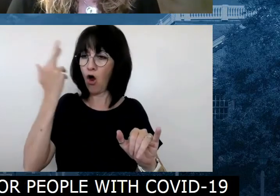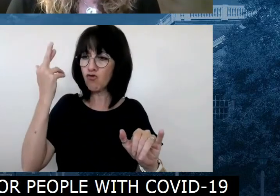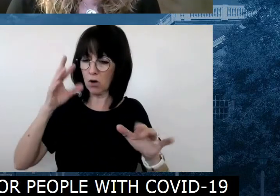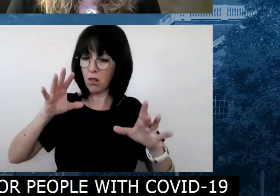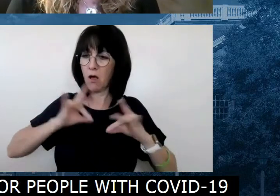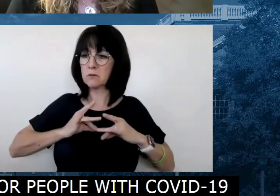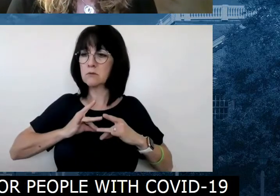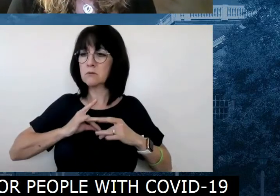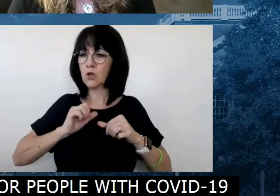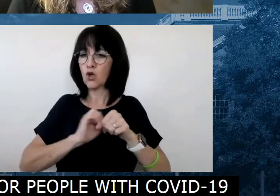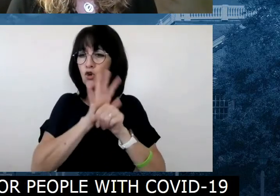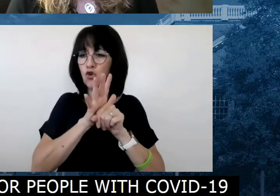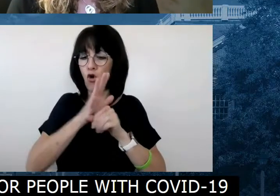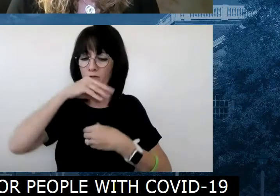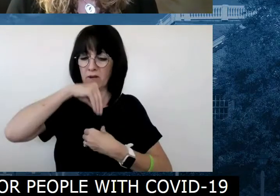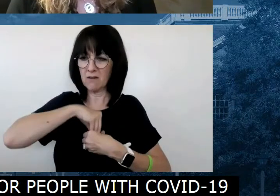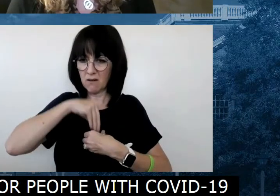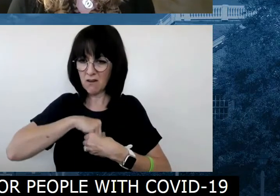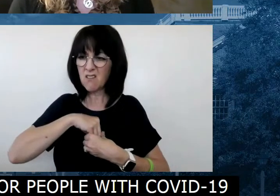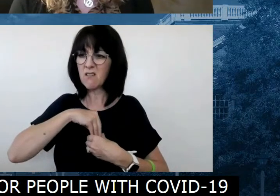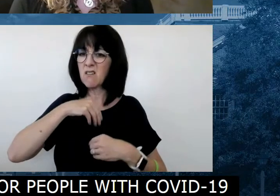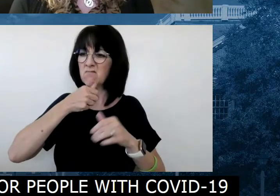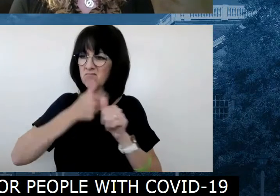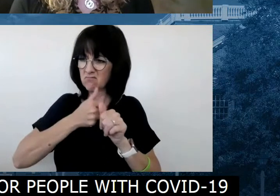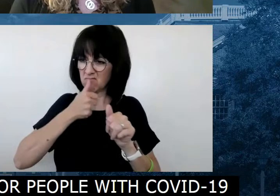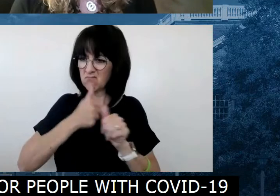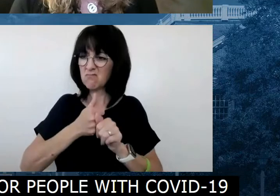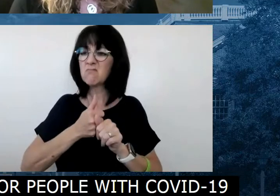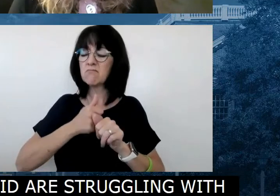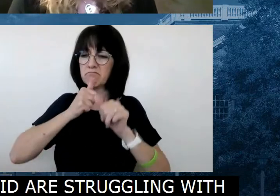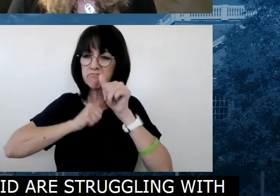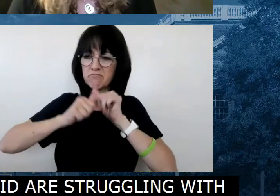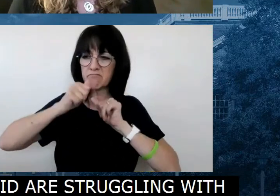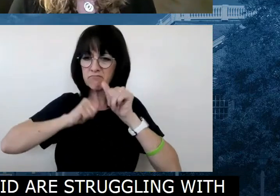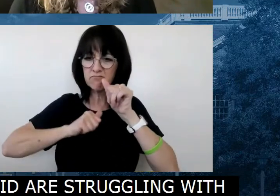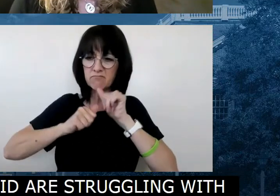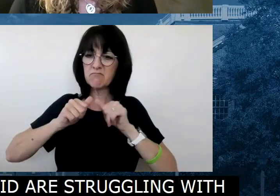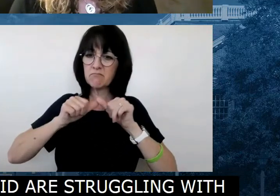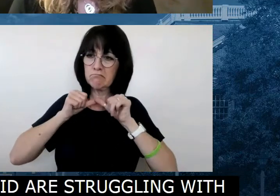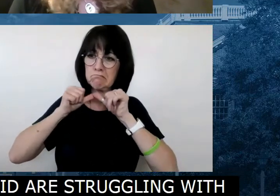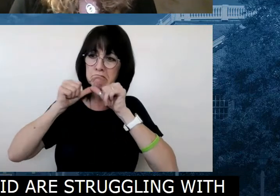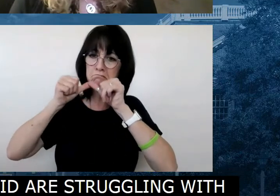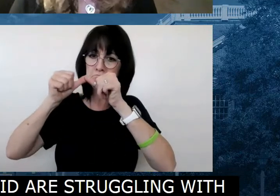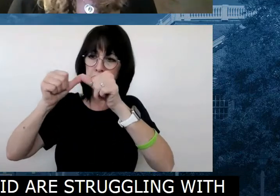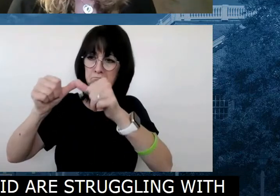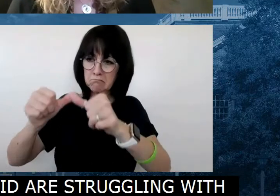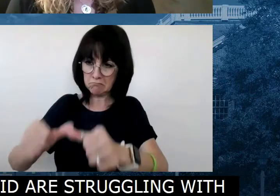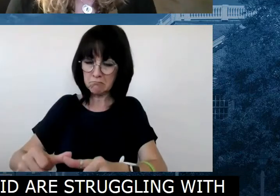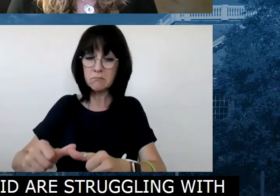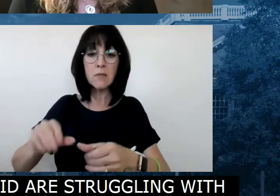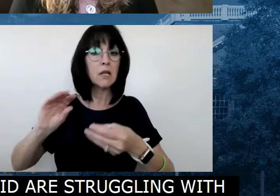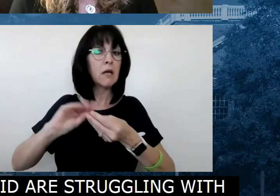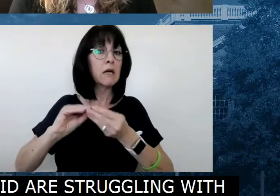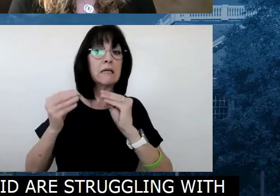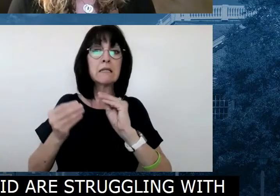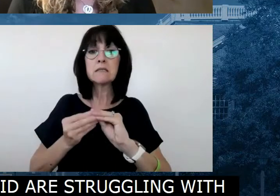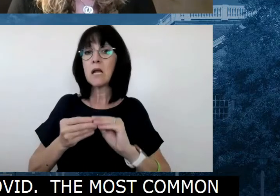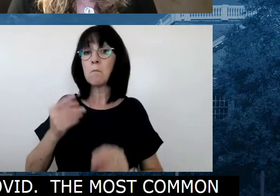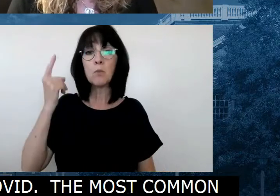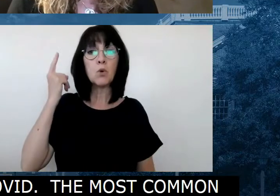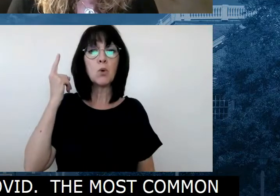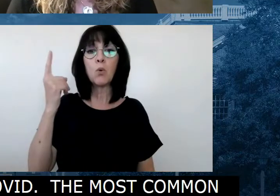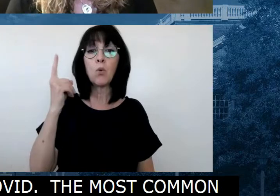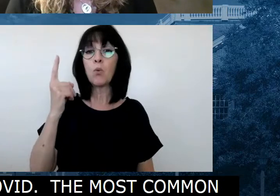consequences of COVID. The most common one seen in the national data from several